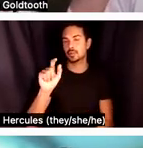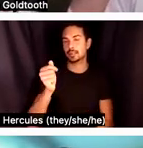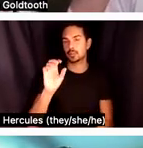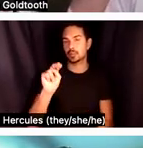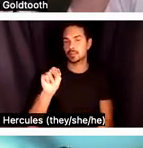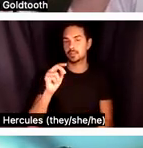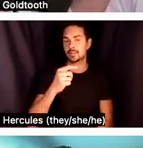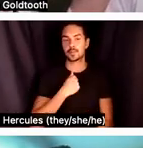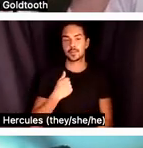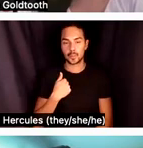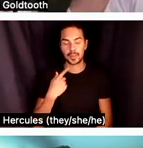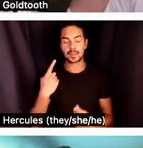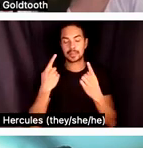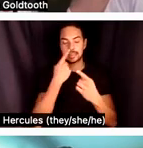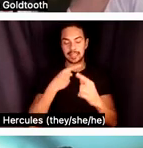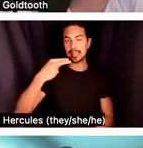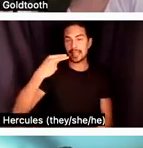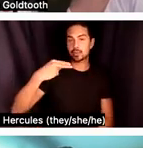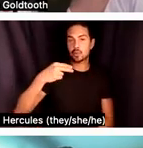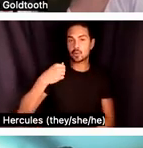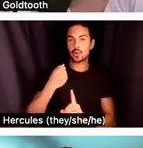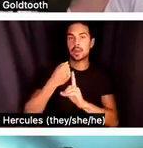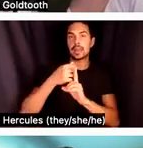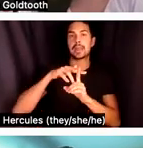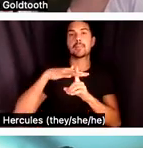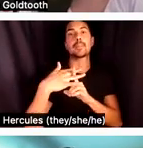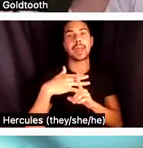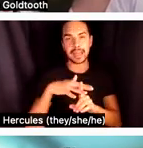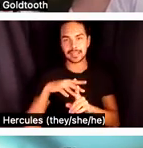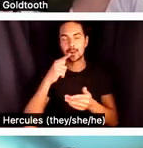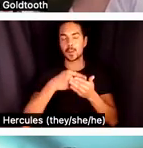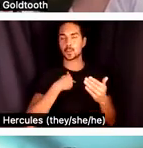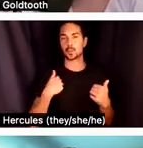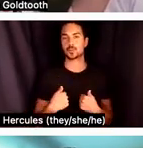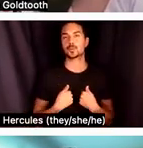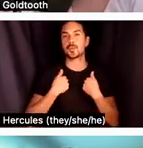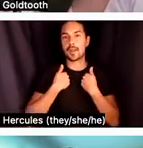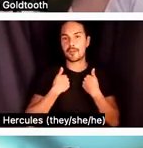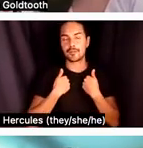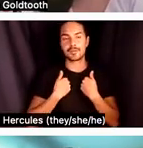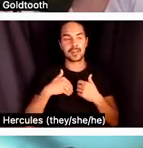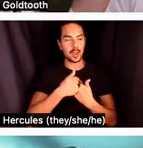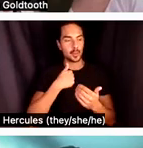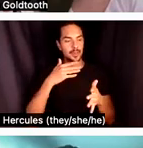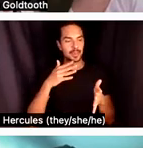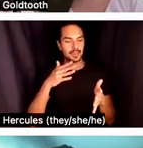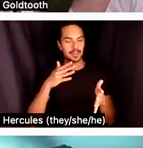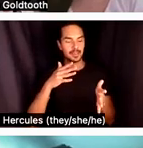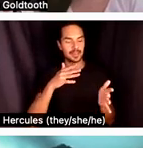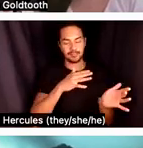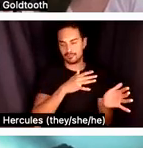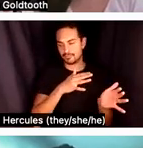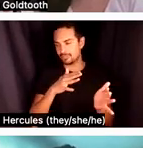historical impact of what we've survived and how we ended up, you know, in our sovereign to